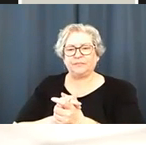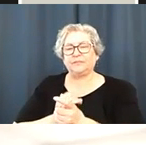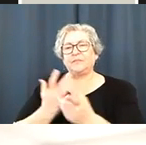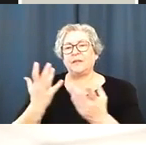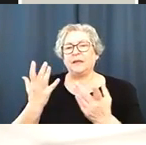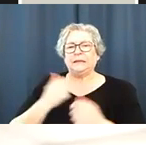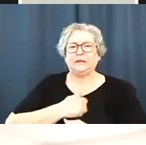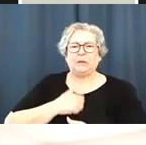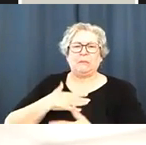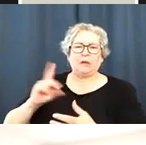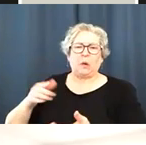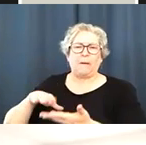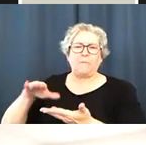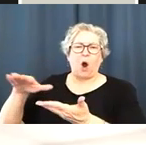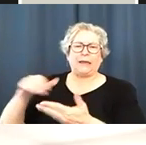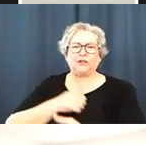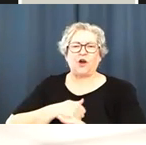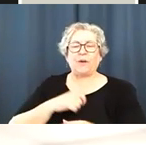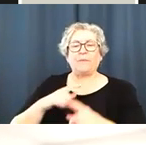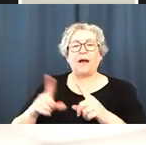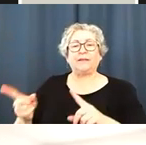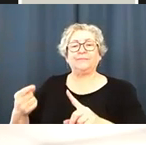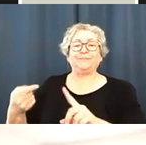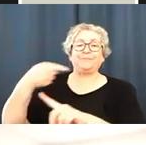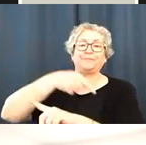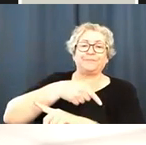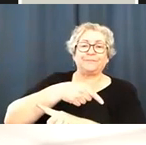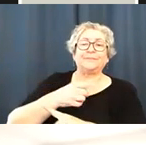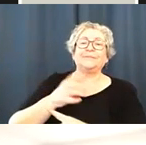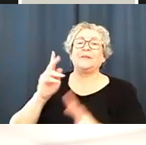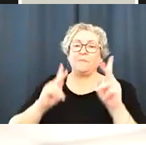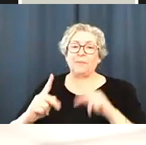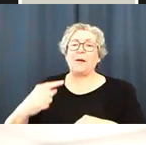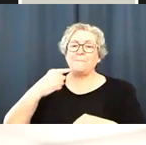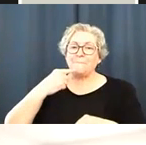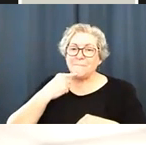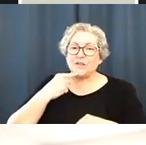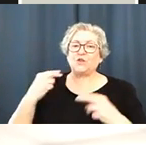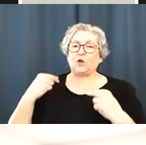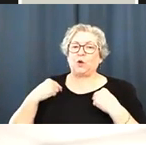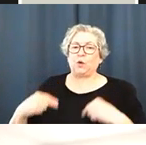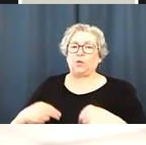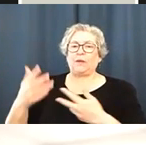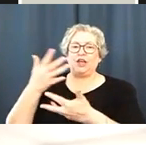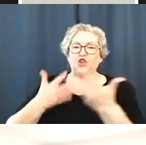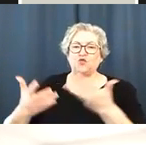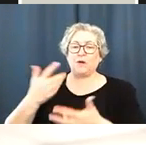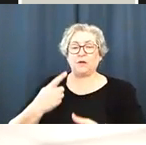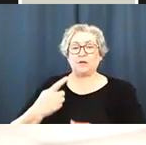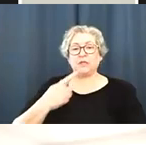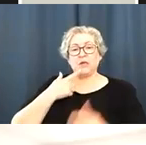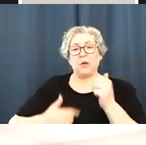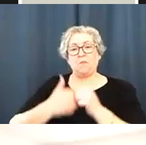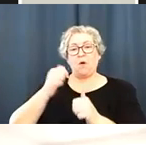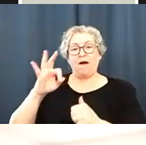Sorry, my dogs are barking. But on the other hand, people miss the human interaction. And I would say for most of our